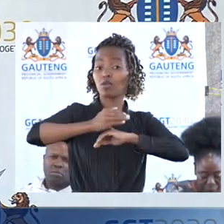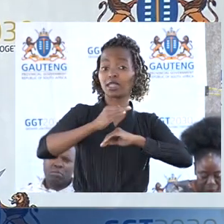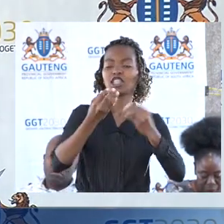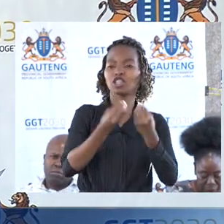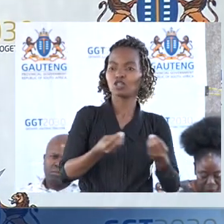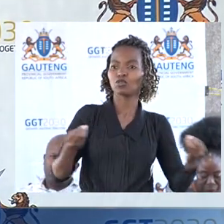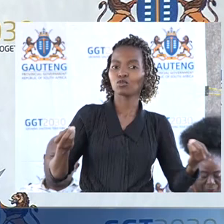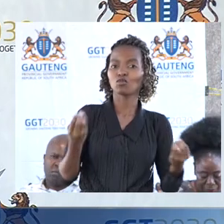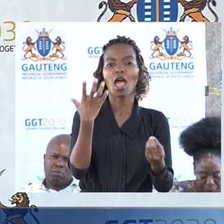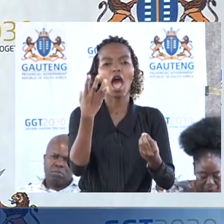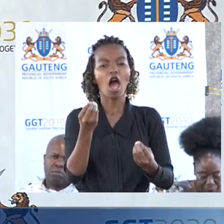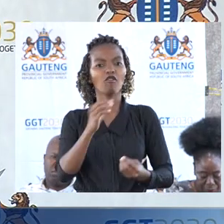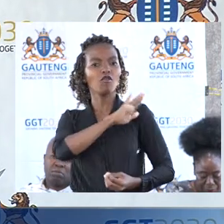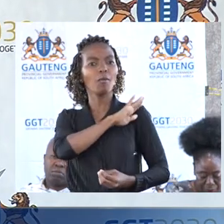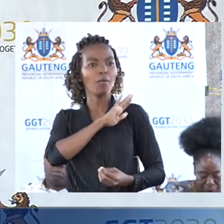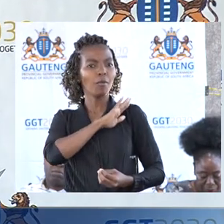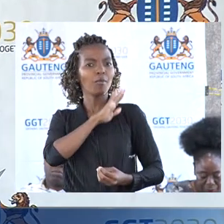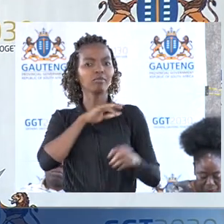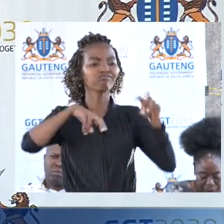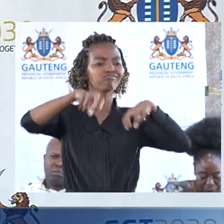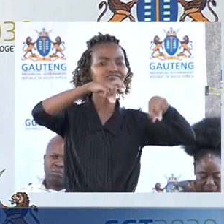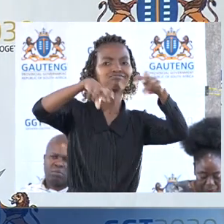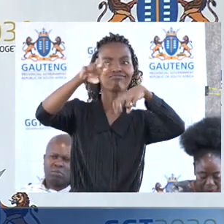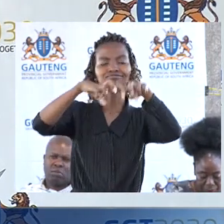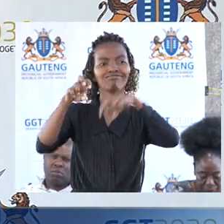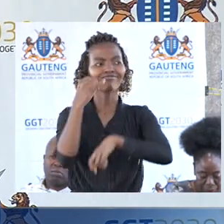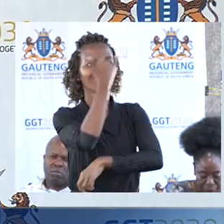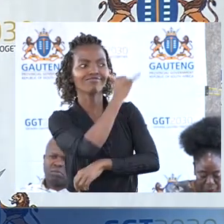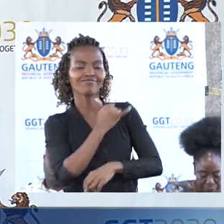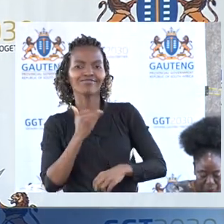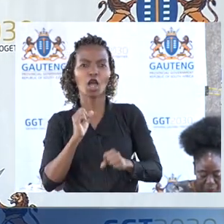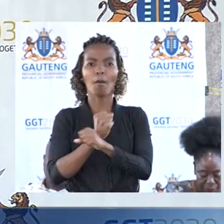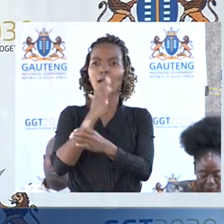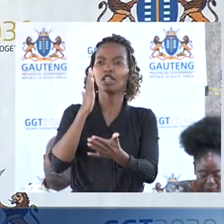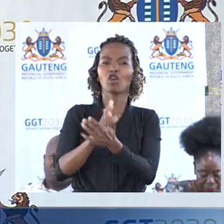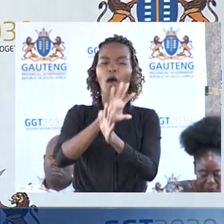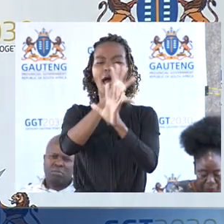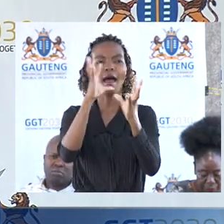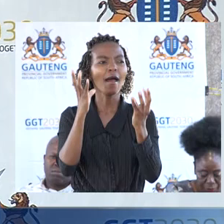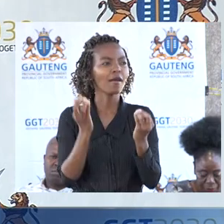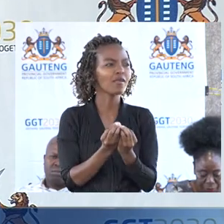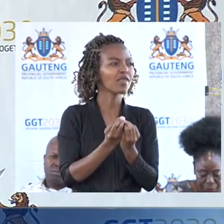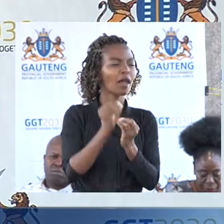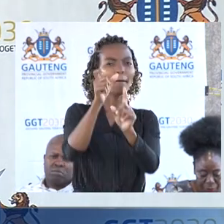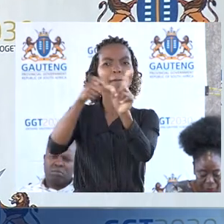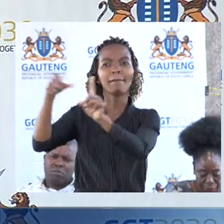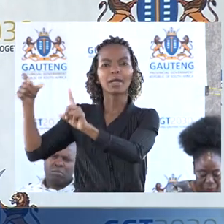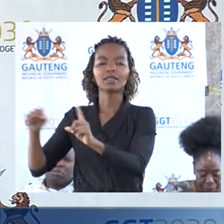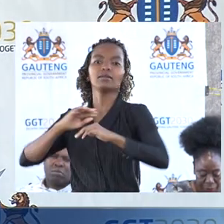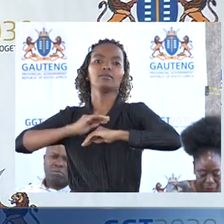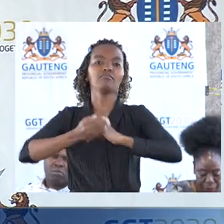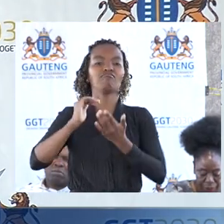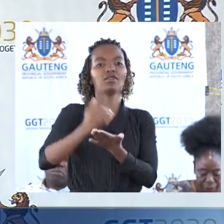with patrollers. We have already appointed patrollers that will ensure that every person in this school will be